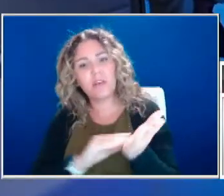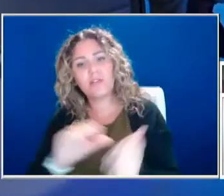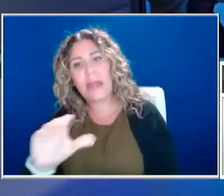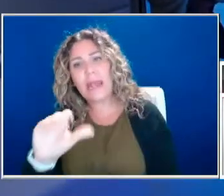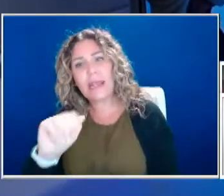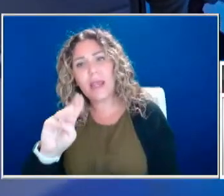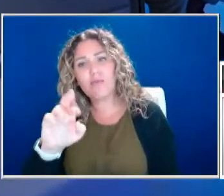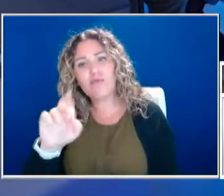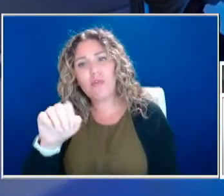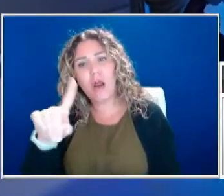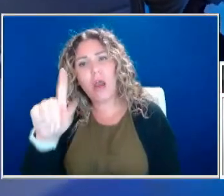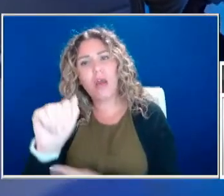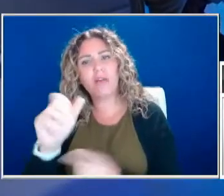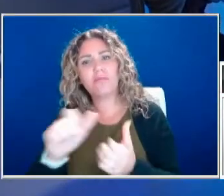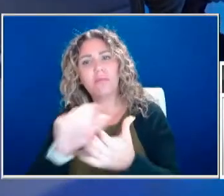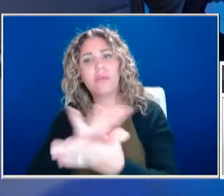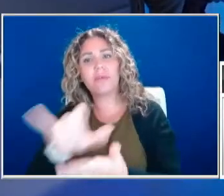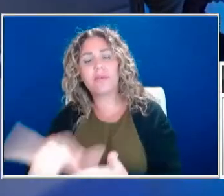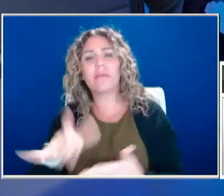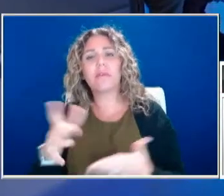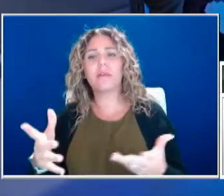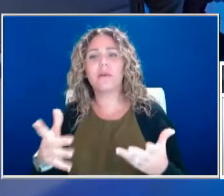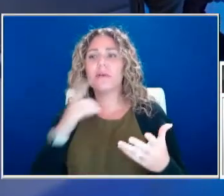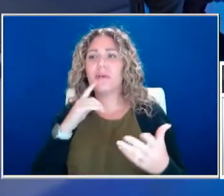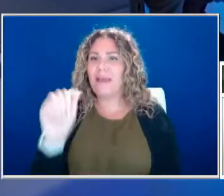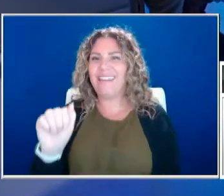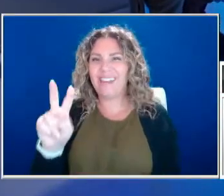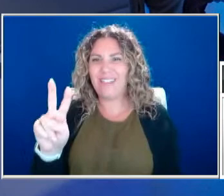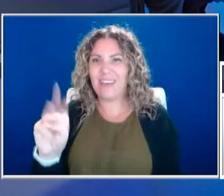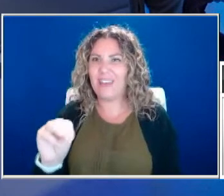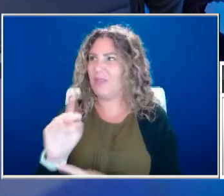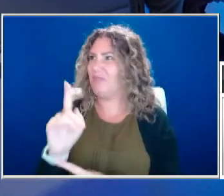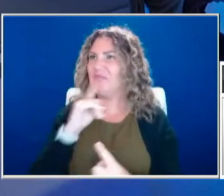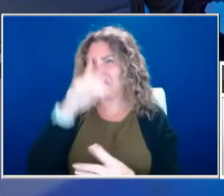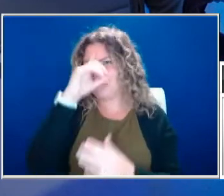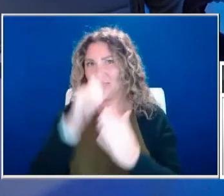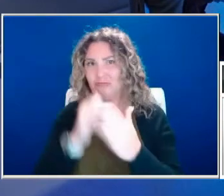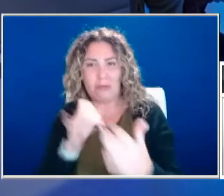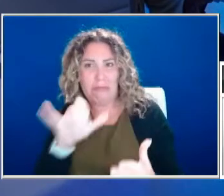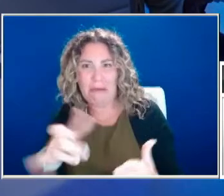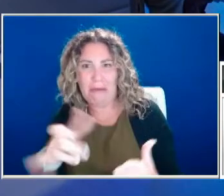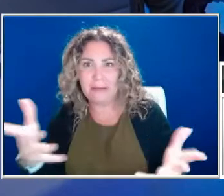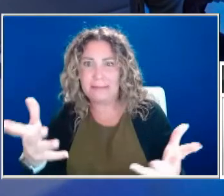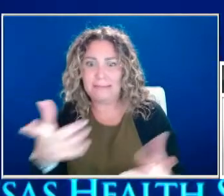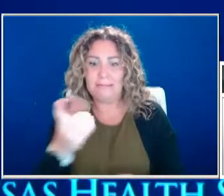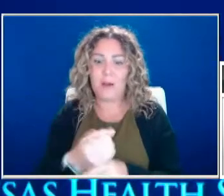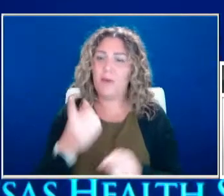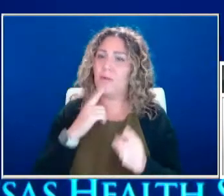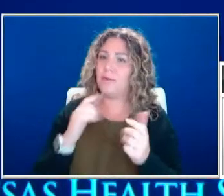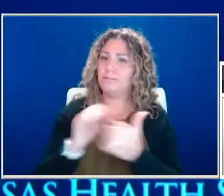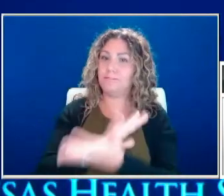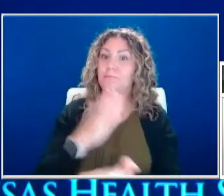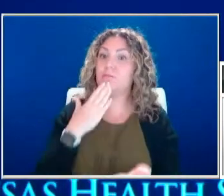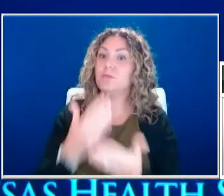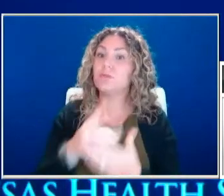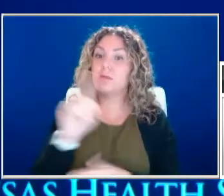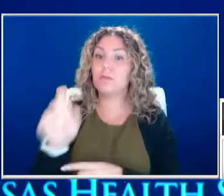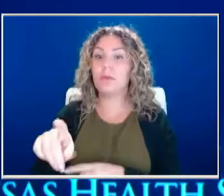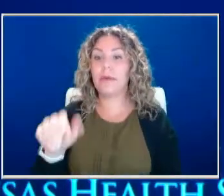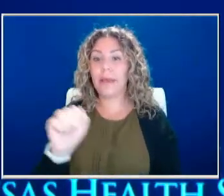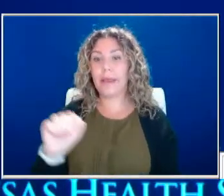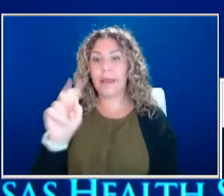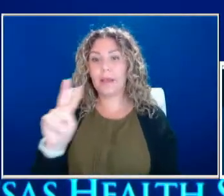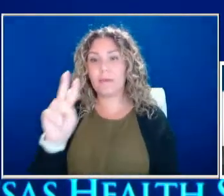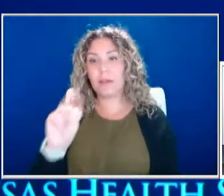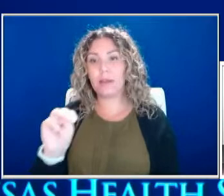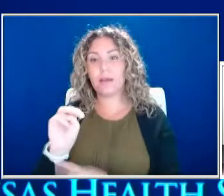know, some people may have never even heard. Some people think a stroke's a stroke. What is an AVM? What causes it? Yeah, that's a good question, Jess. An AVM is a